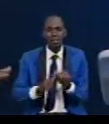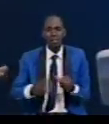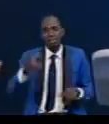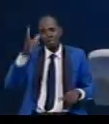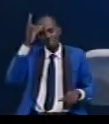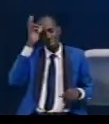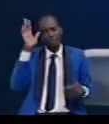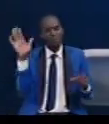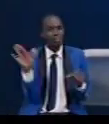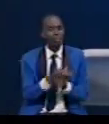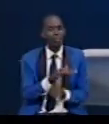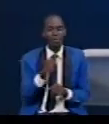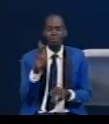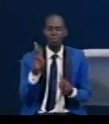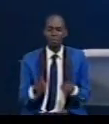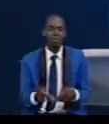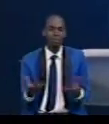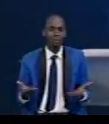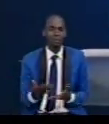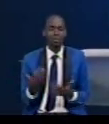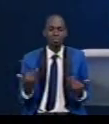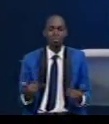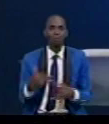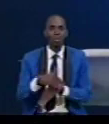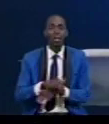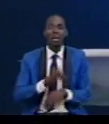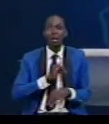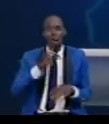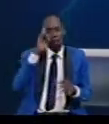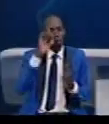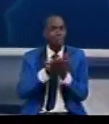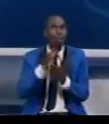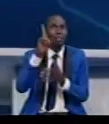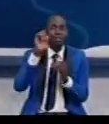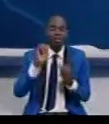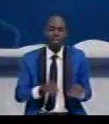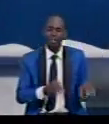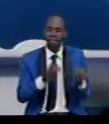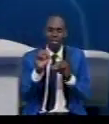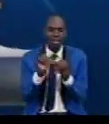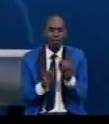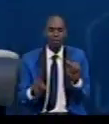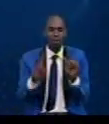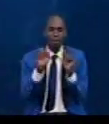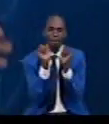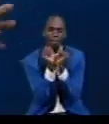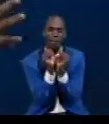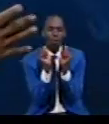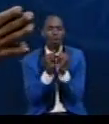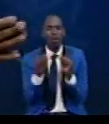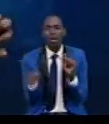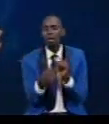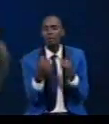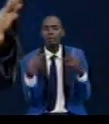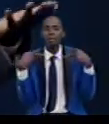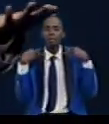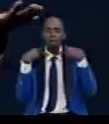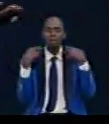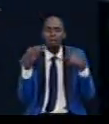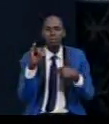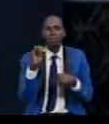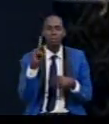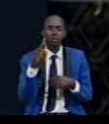set free anyone that is bound with any yoke and any chain and any fetters. He